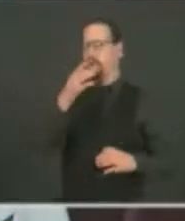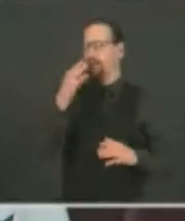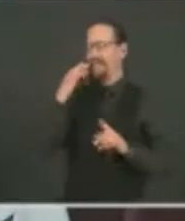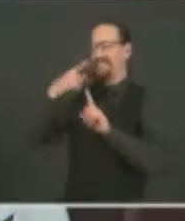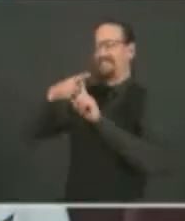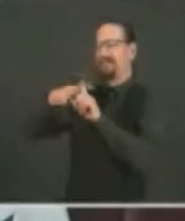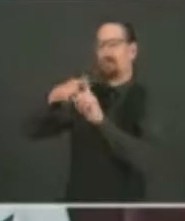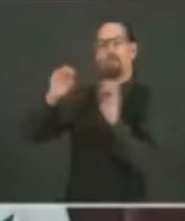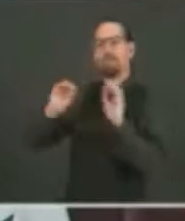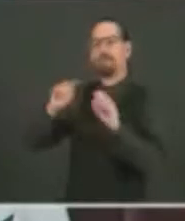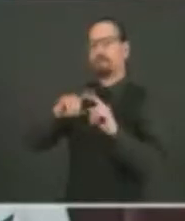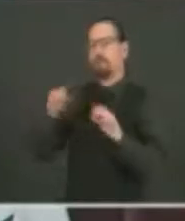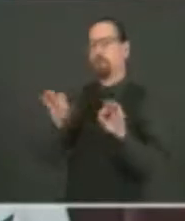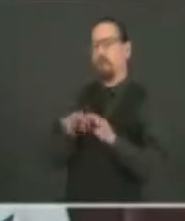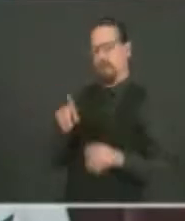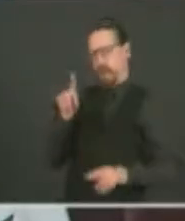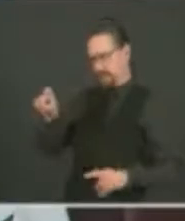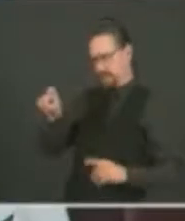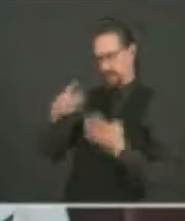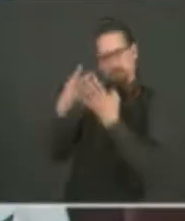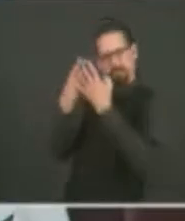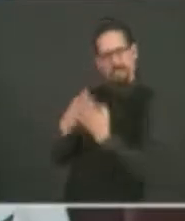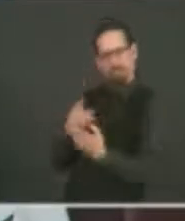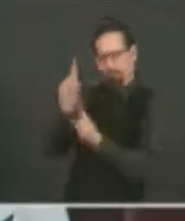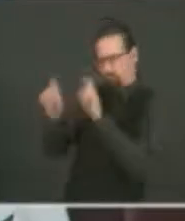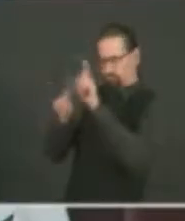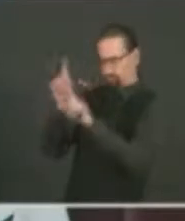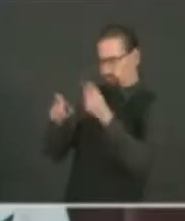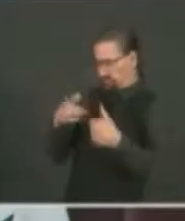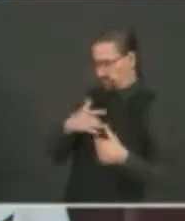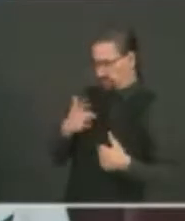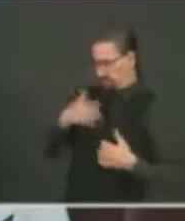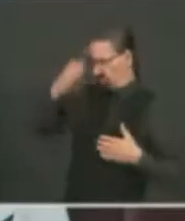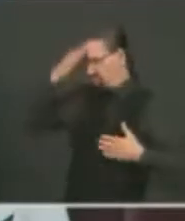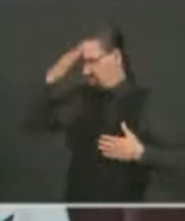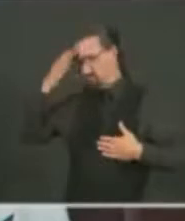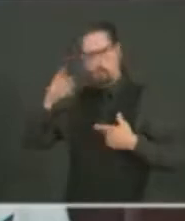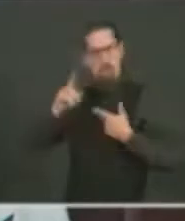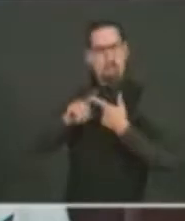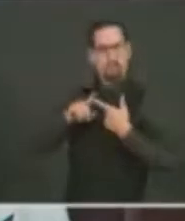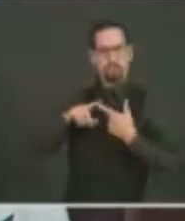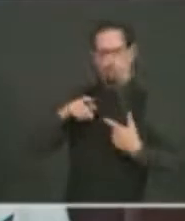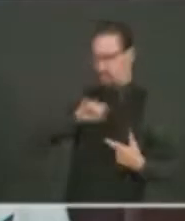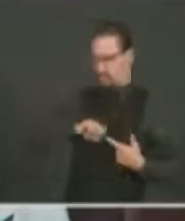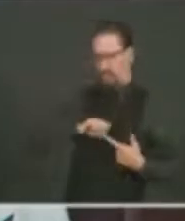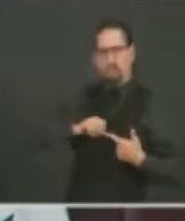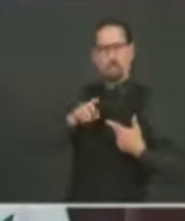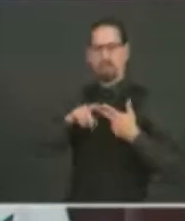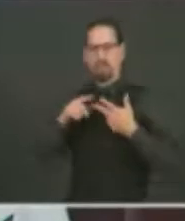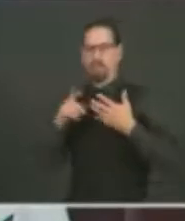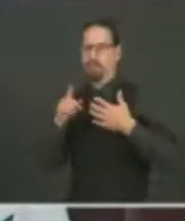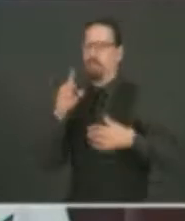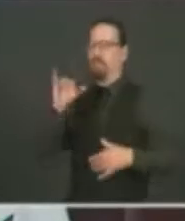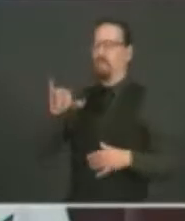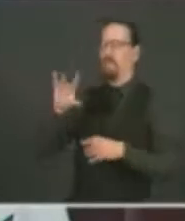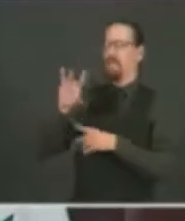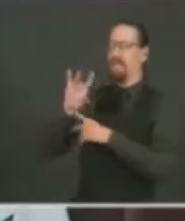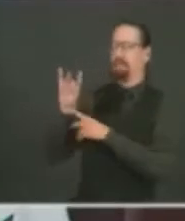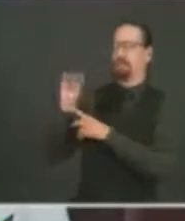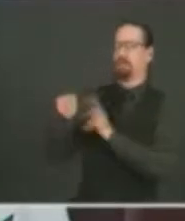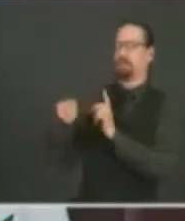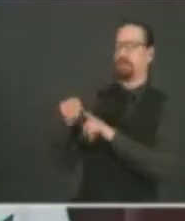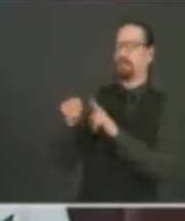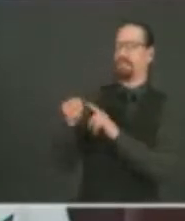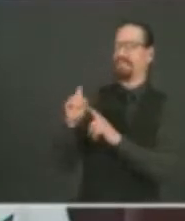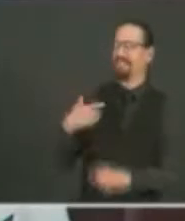fever? Or get a handheld thermometer. It's not that hard to do. It should be at 100, but thank you. 88% is the best it's ever been.